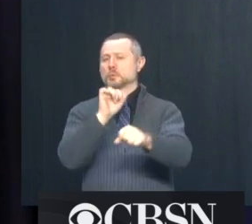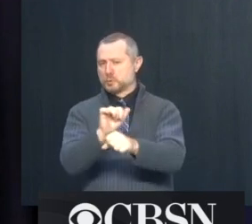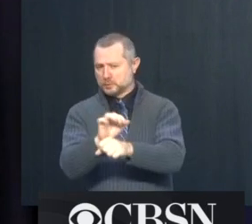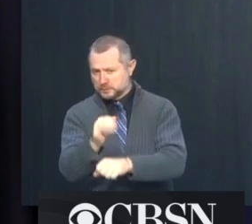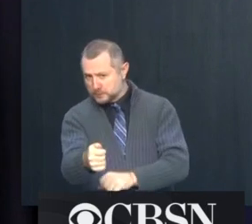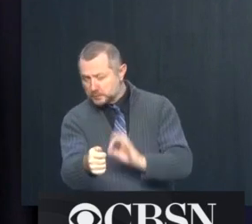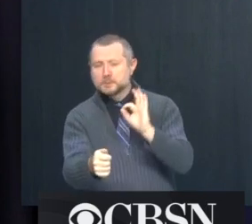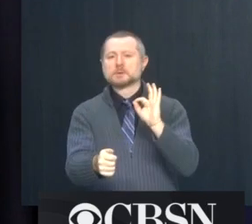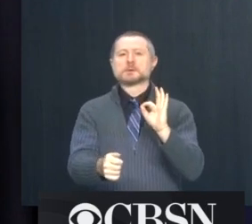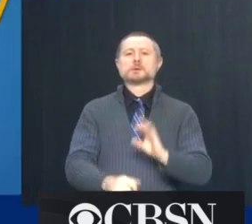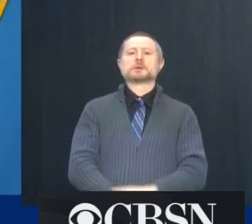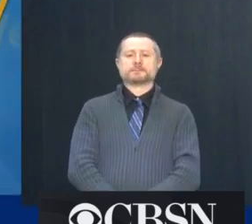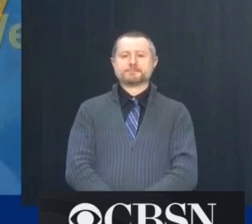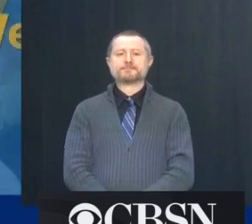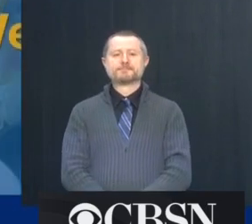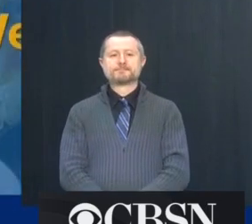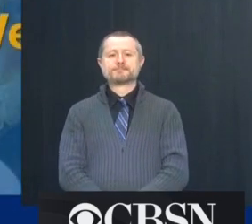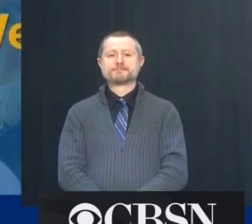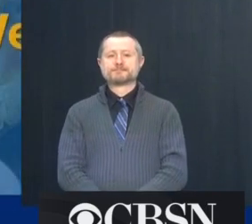I